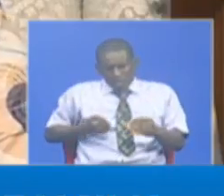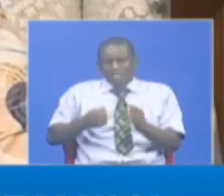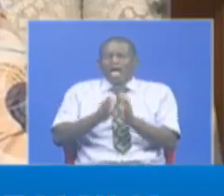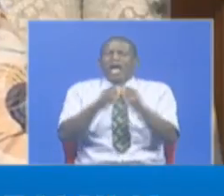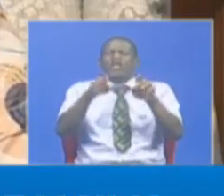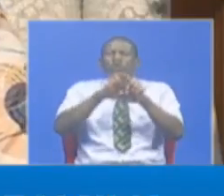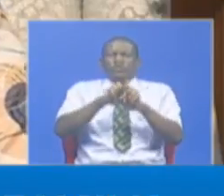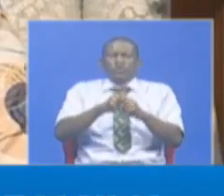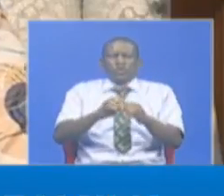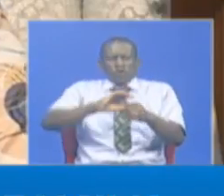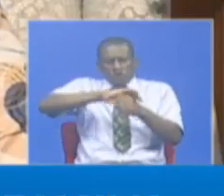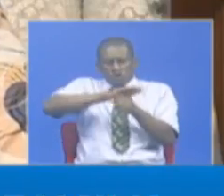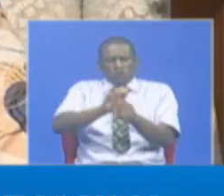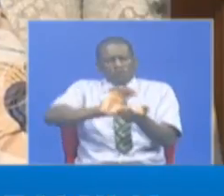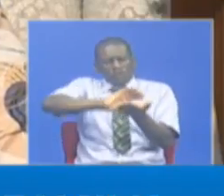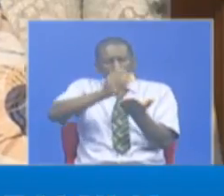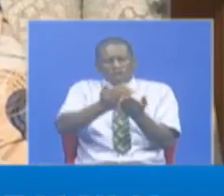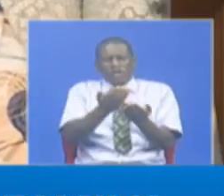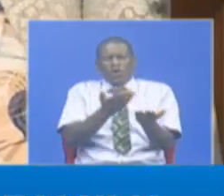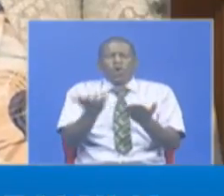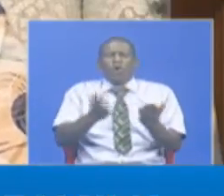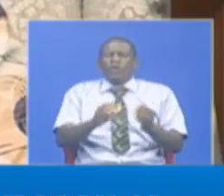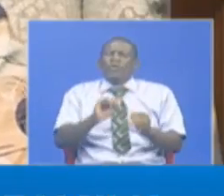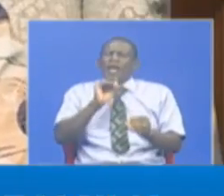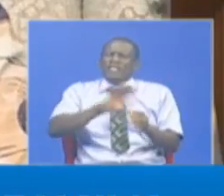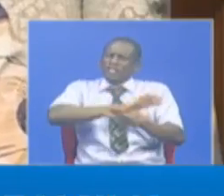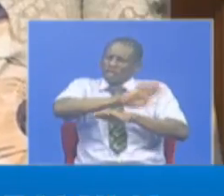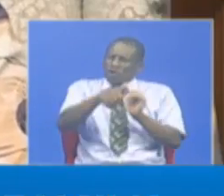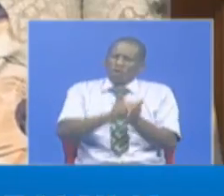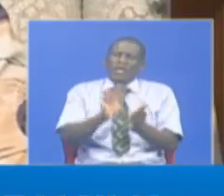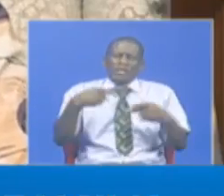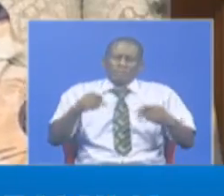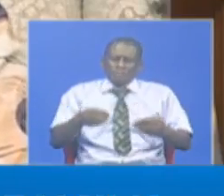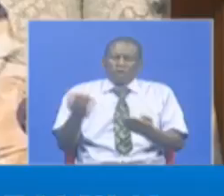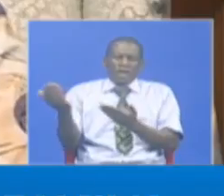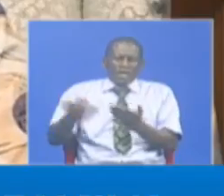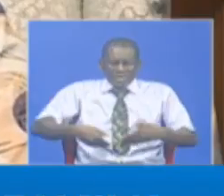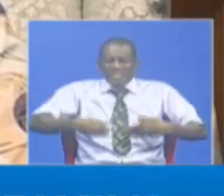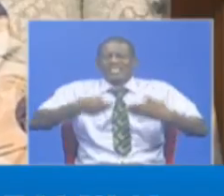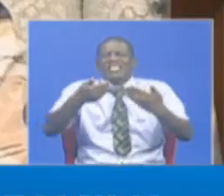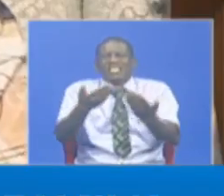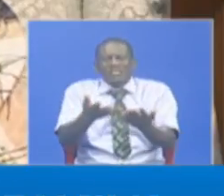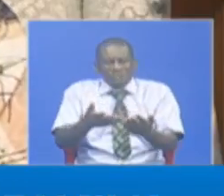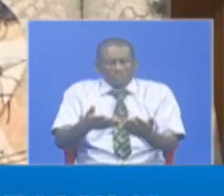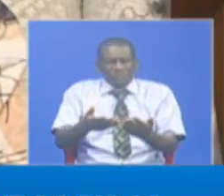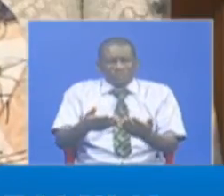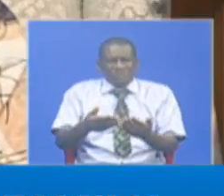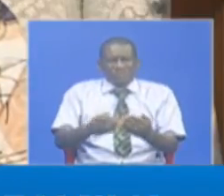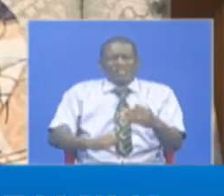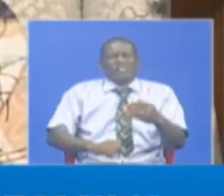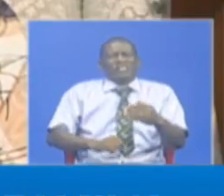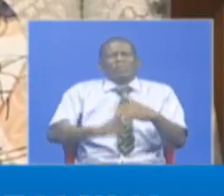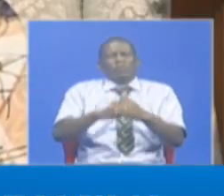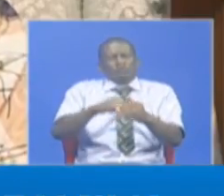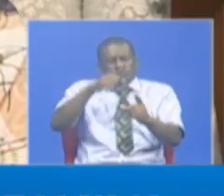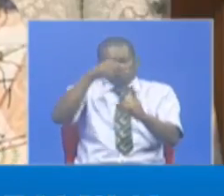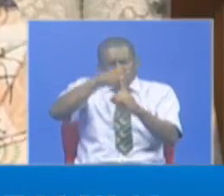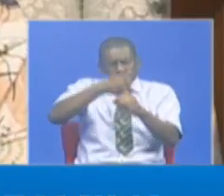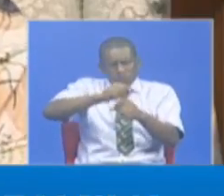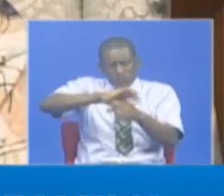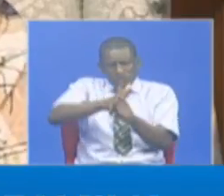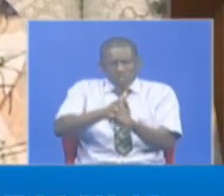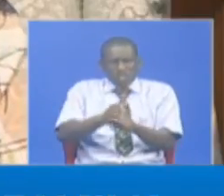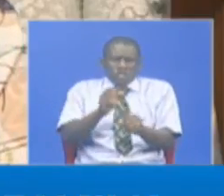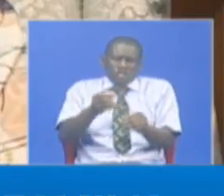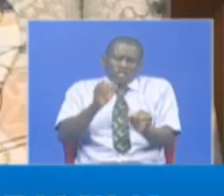the COVID fund, where we are calling every Kenyan, let's give to ones this fight. Because even if you have no money to give, you can be able